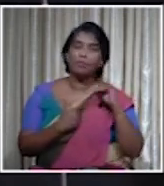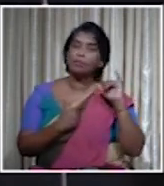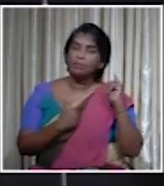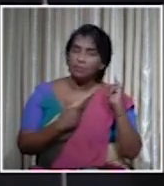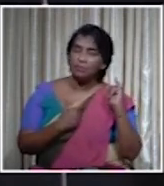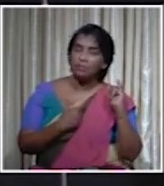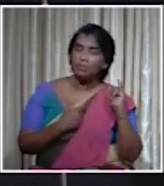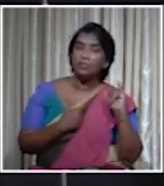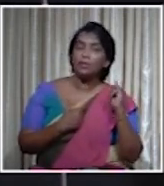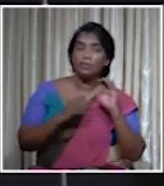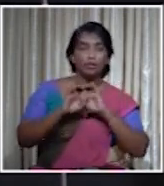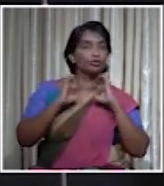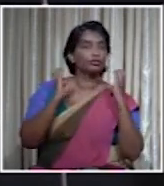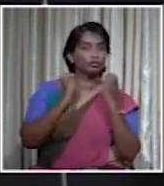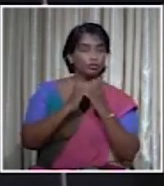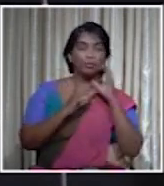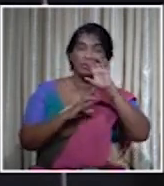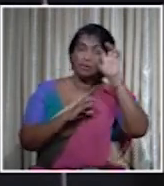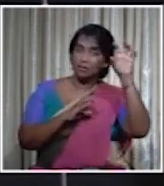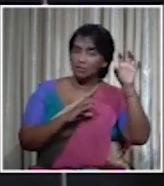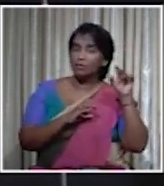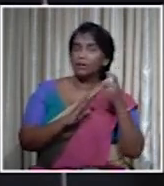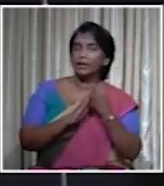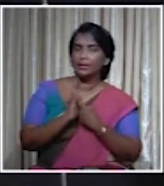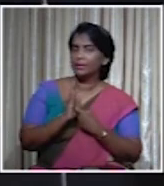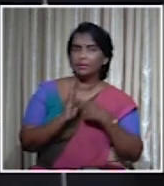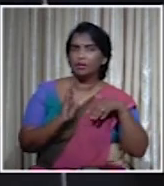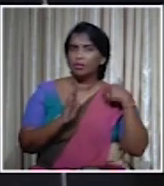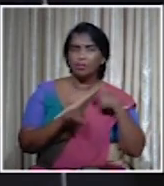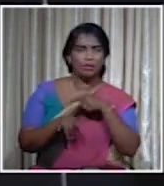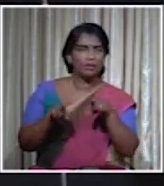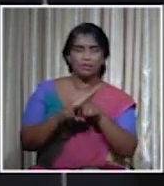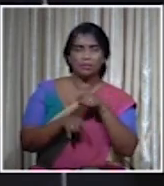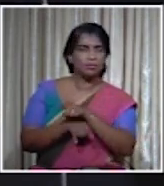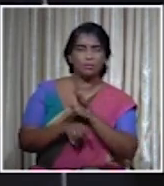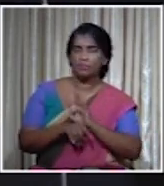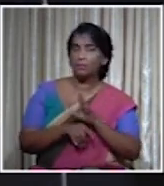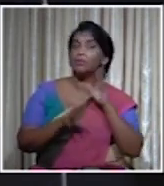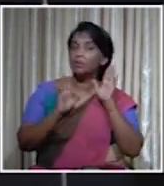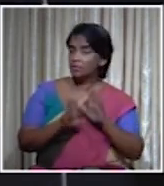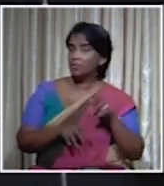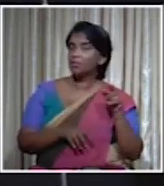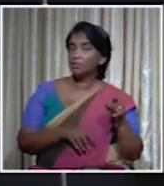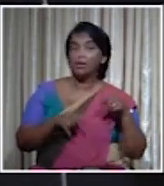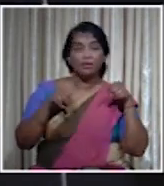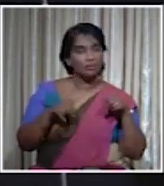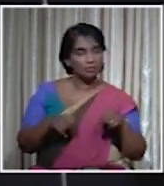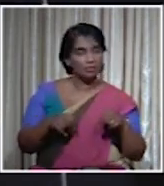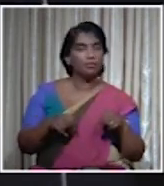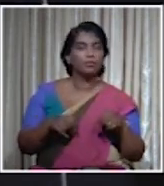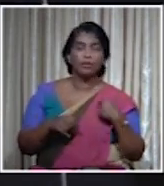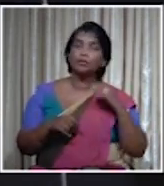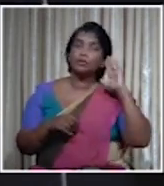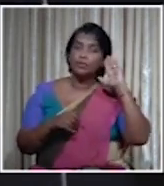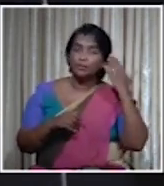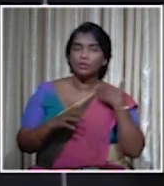himself. But here it is not so. But still, this type of serious matters, particularly